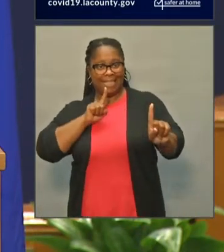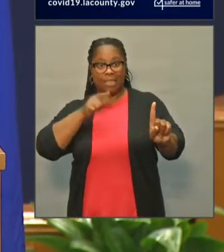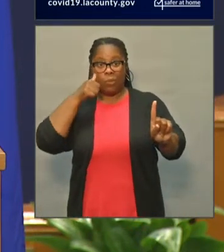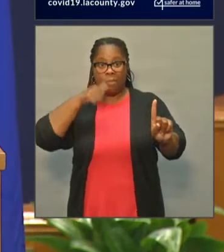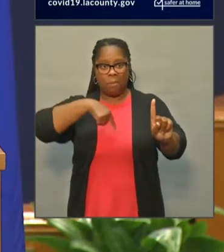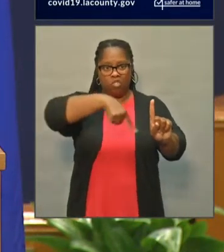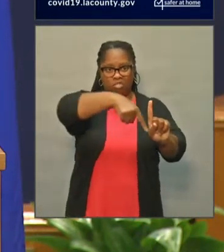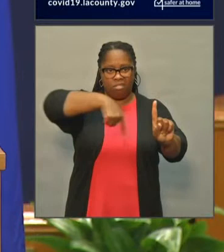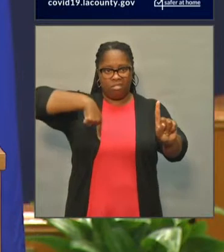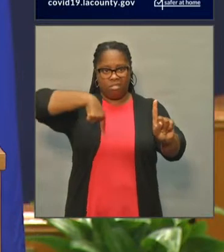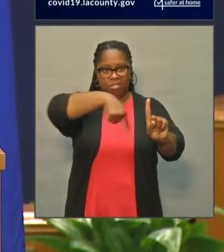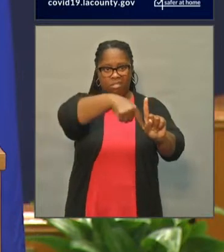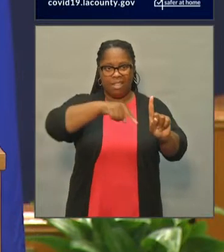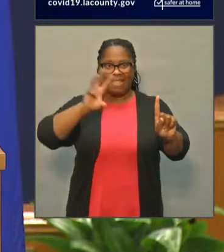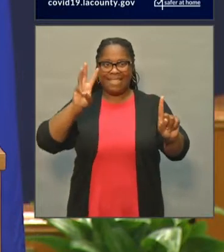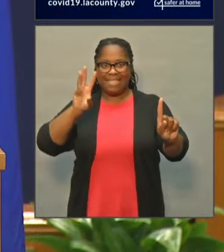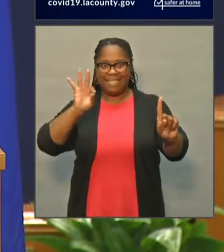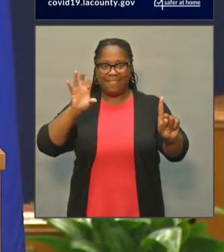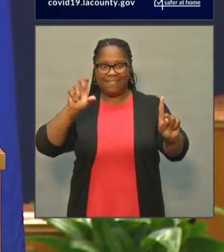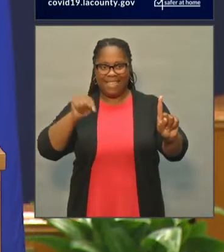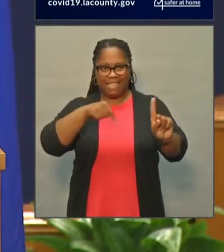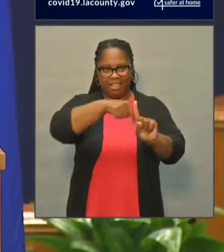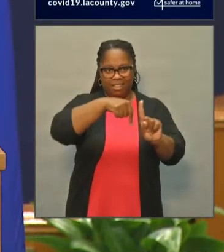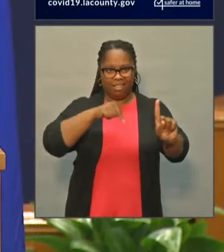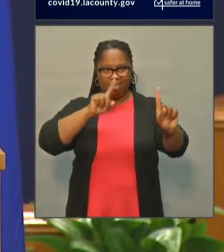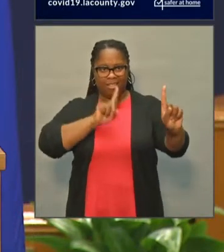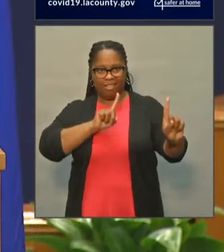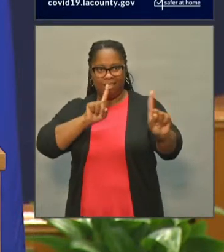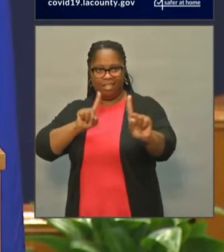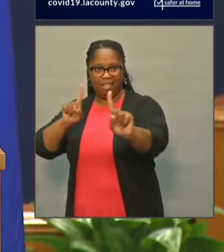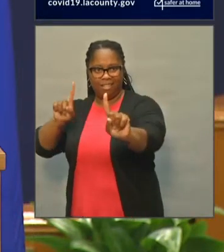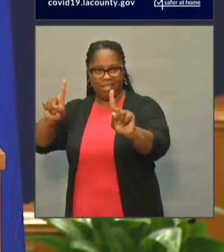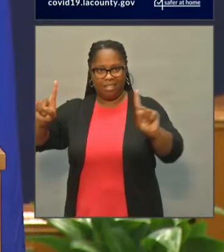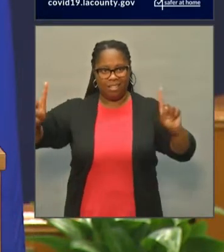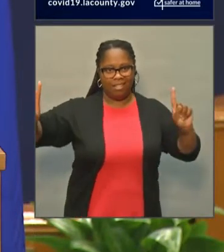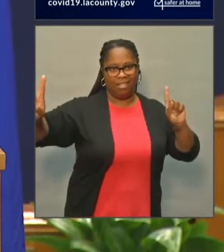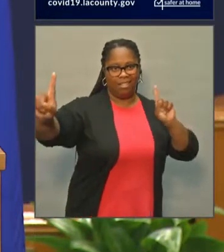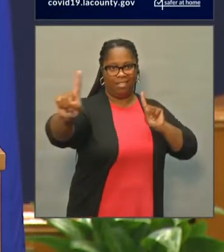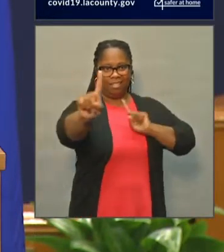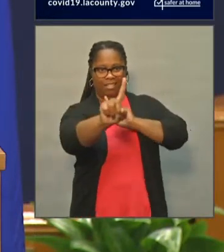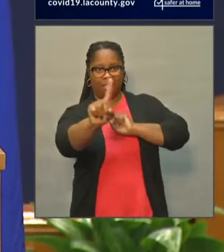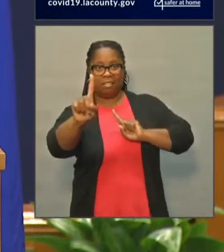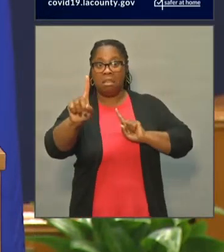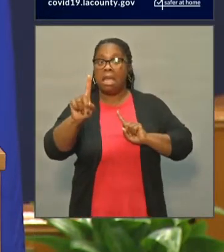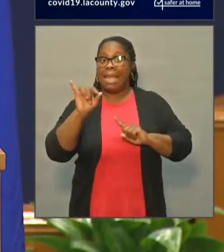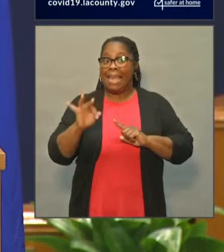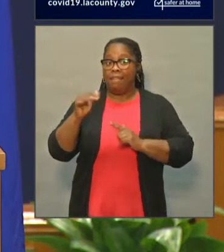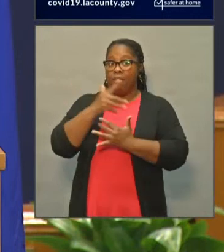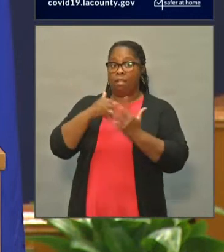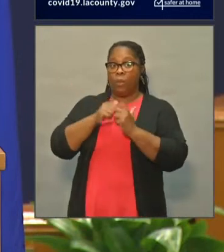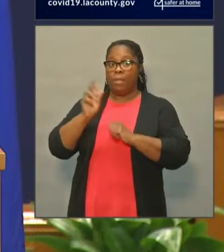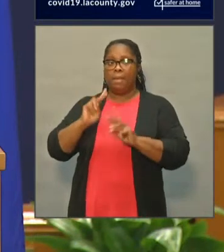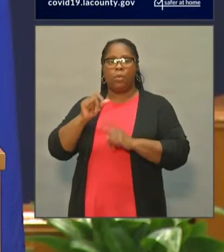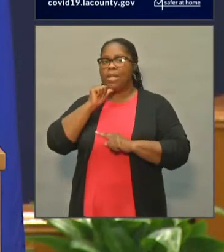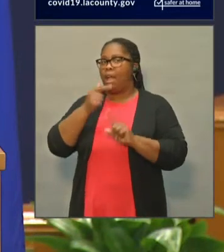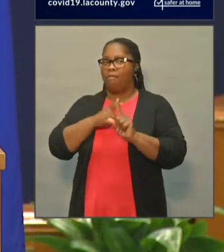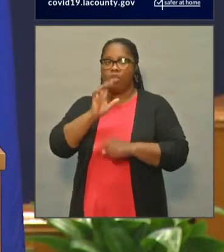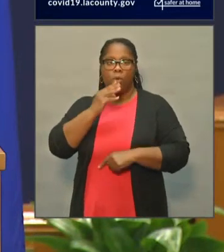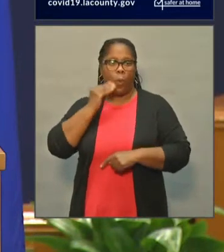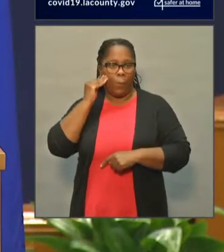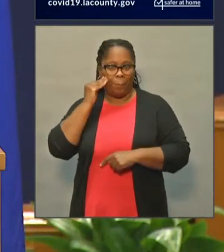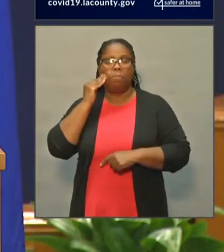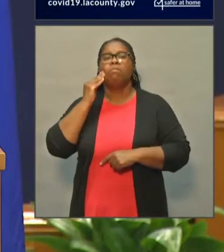from all other people that aren't from your household, will continue to be very important as we protect each other from